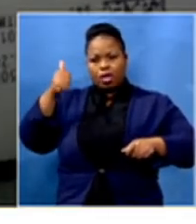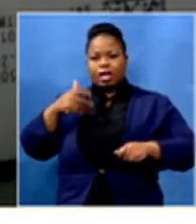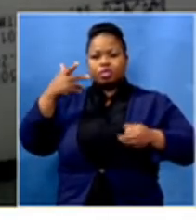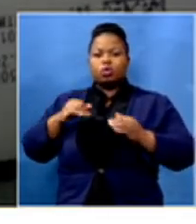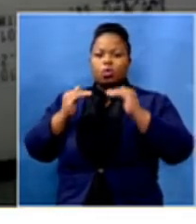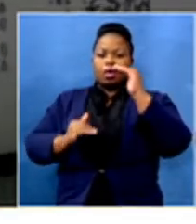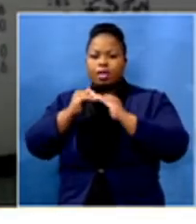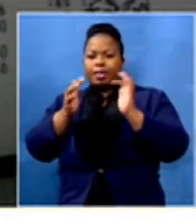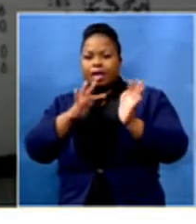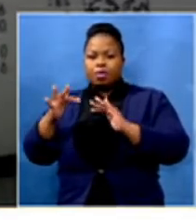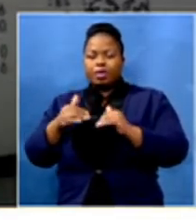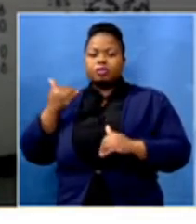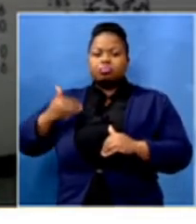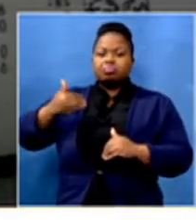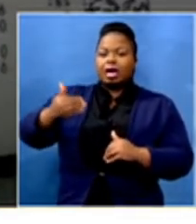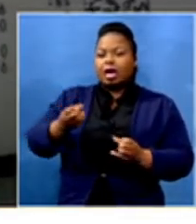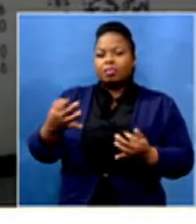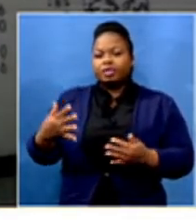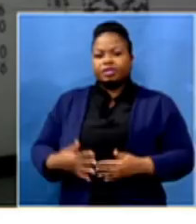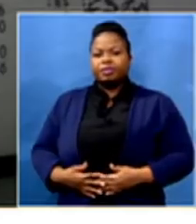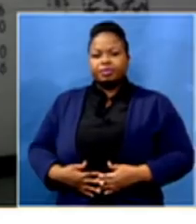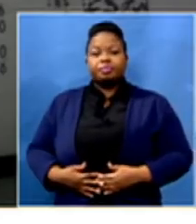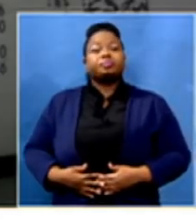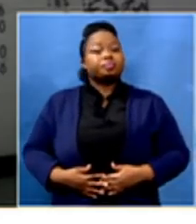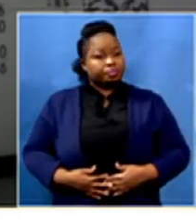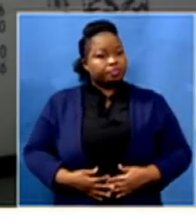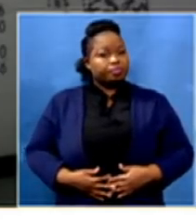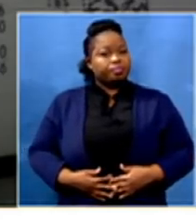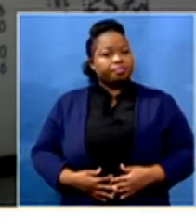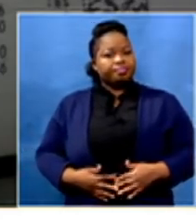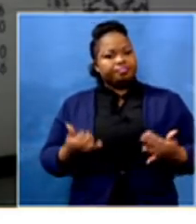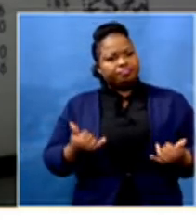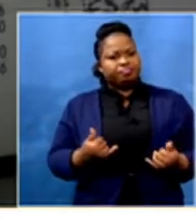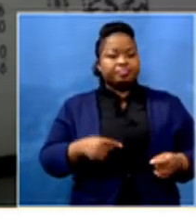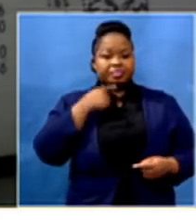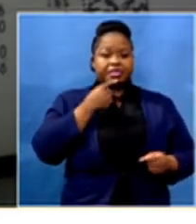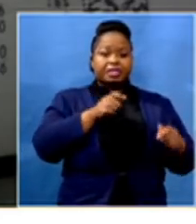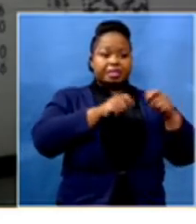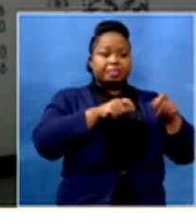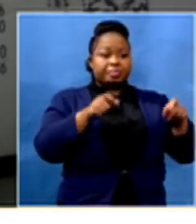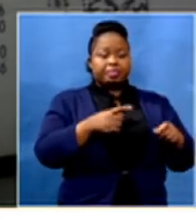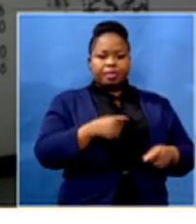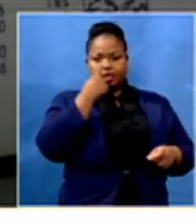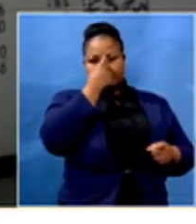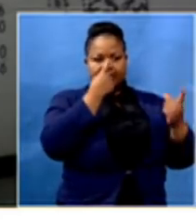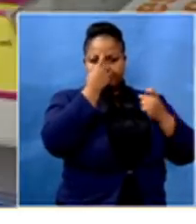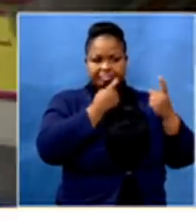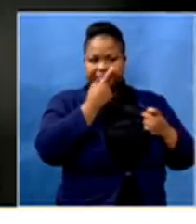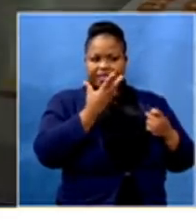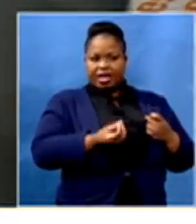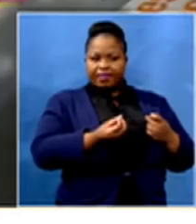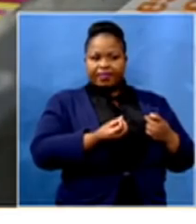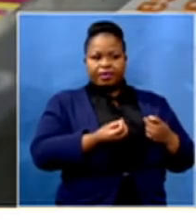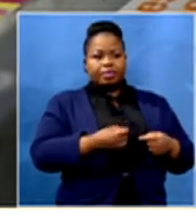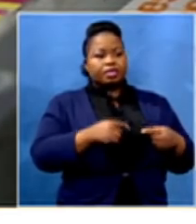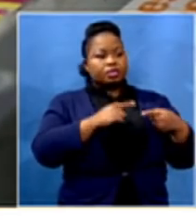use it. Turning my attention, I did open the floor to questions from anybody asking some related questions.